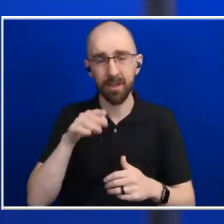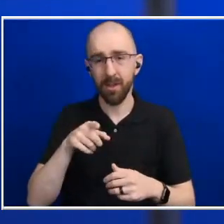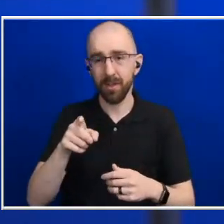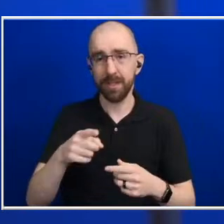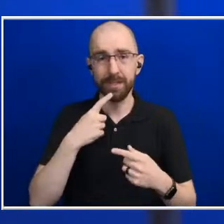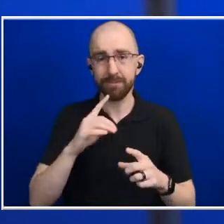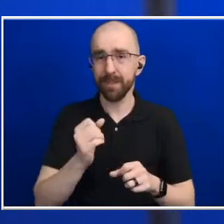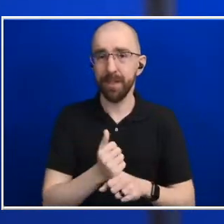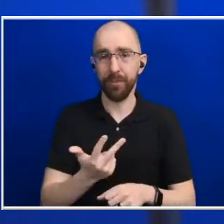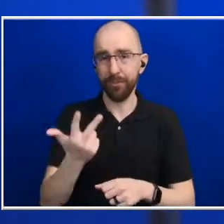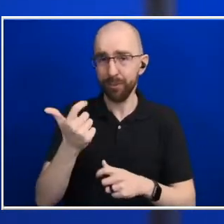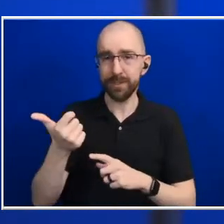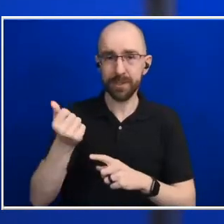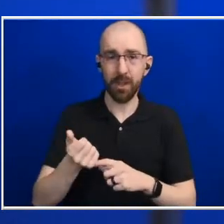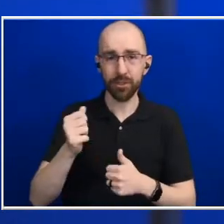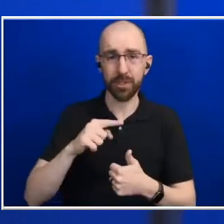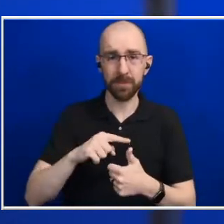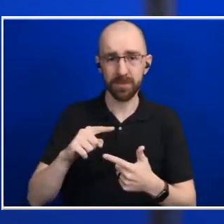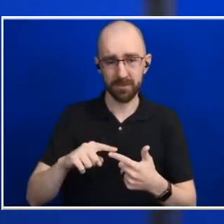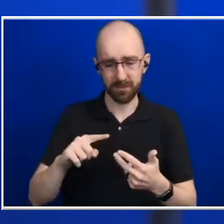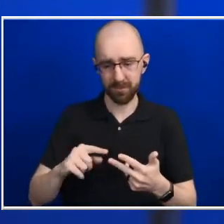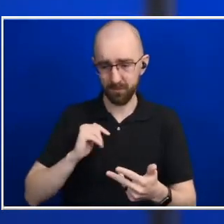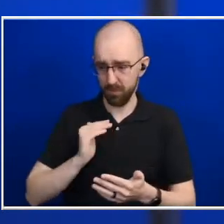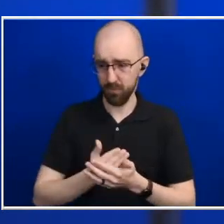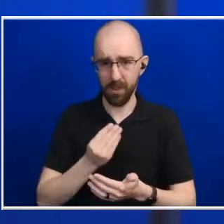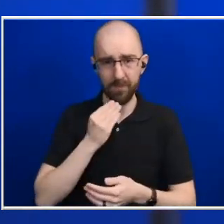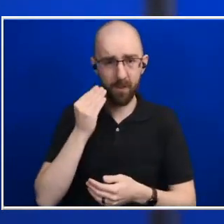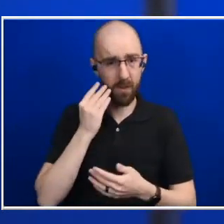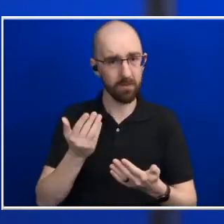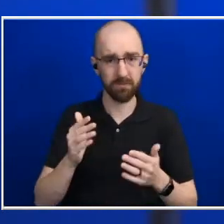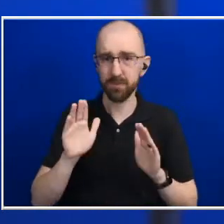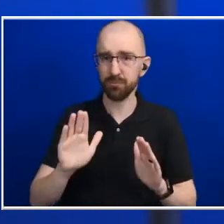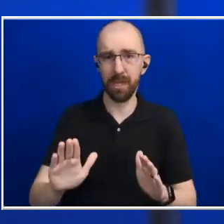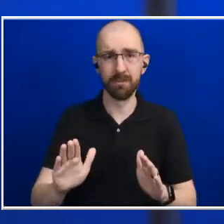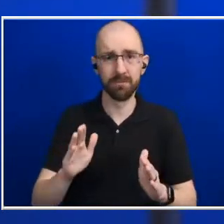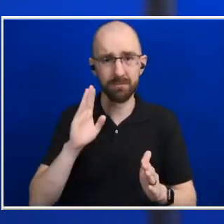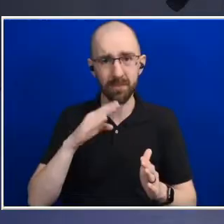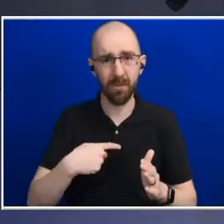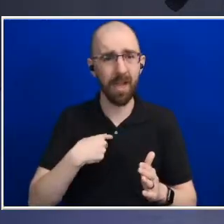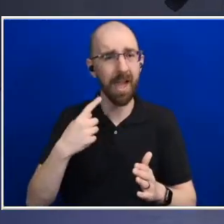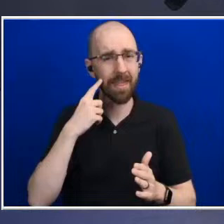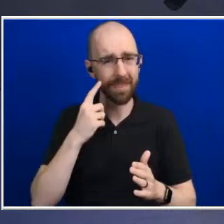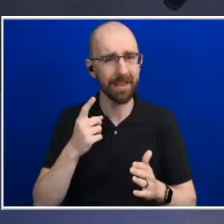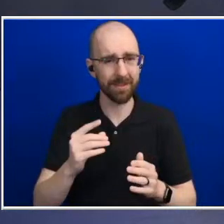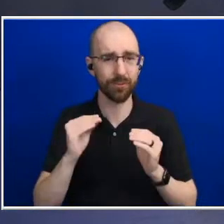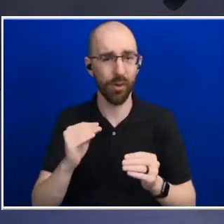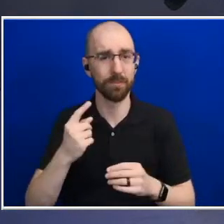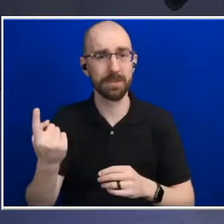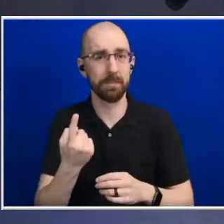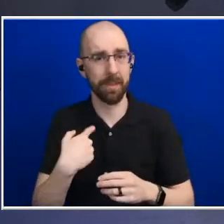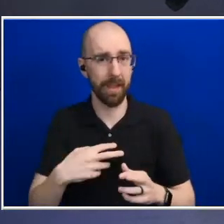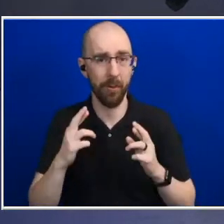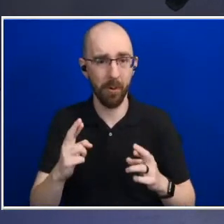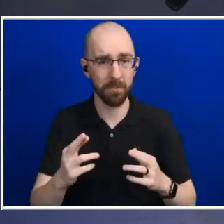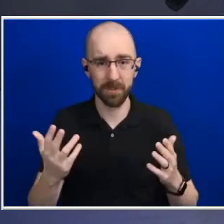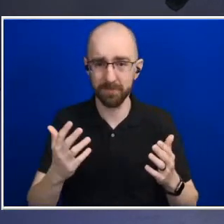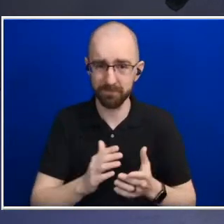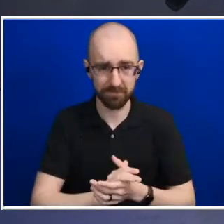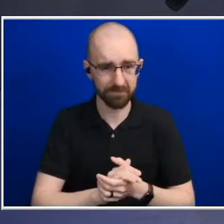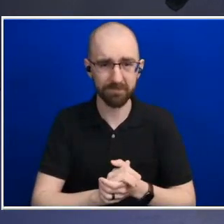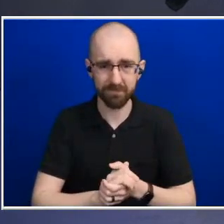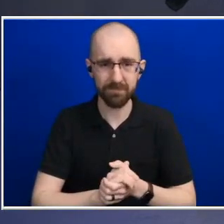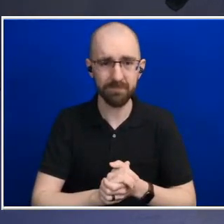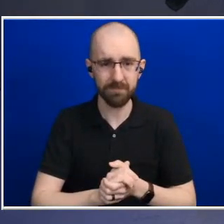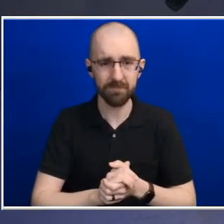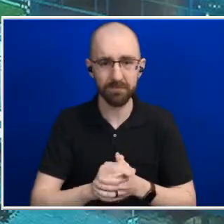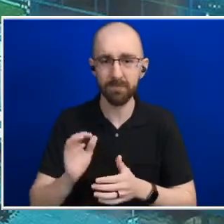got back time we got home. And that was great, you know. And I think it taught him something, I hope. So. Well, for